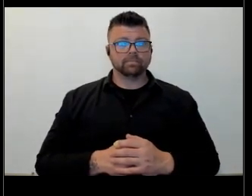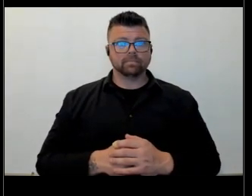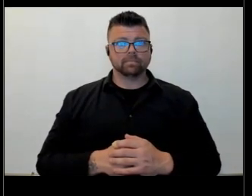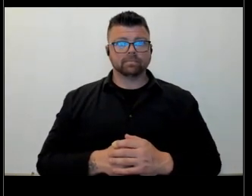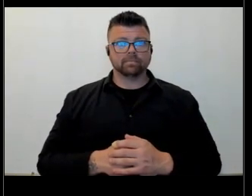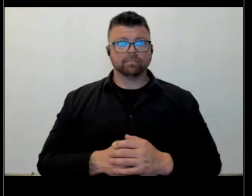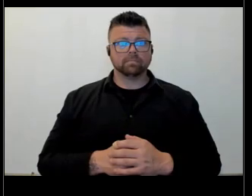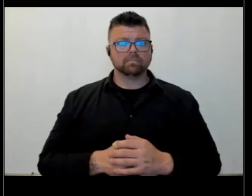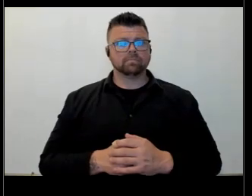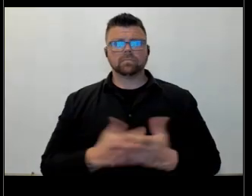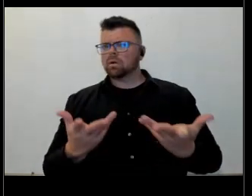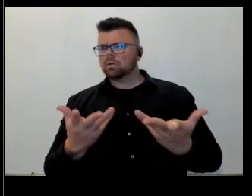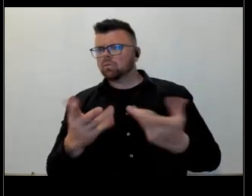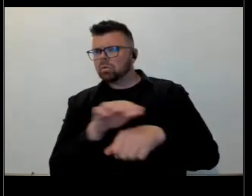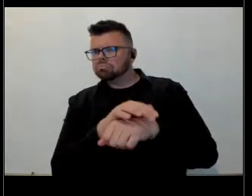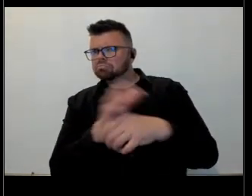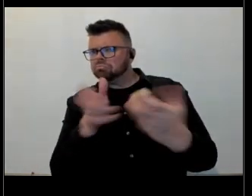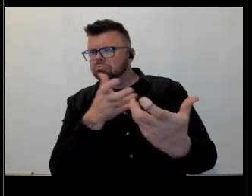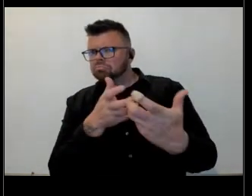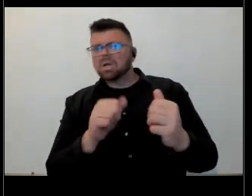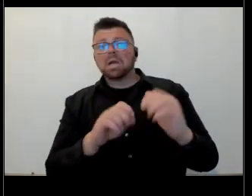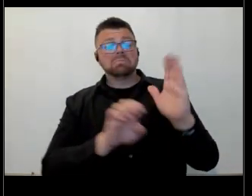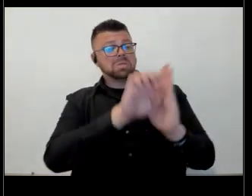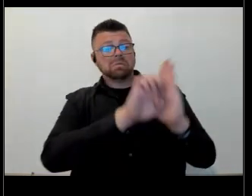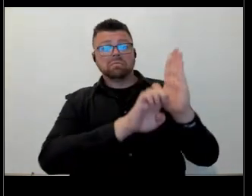What's covered? Elevator buildings.